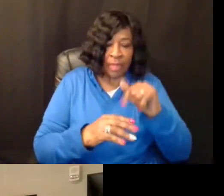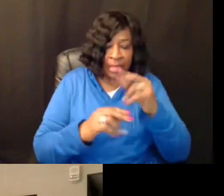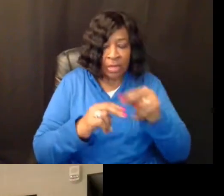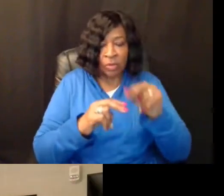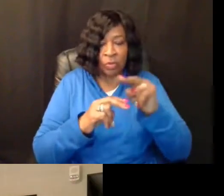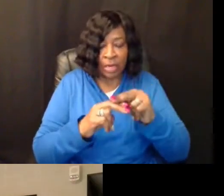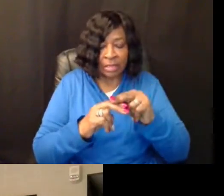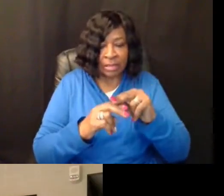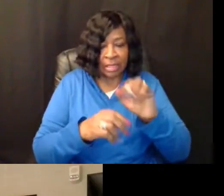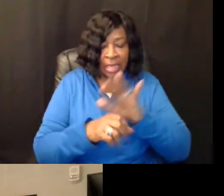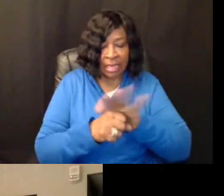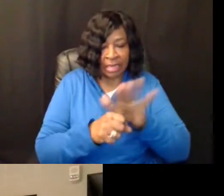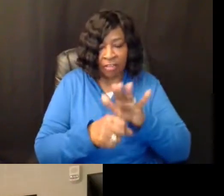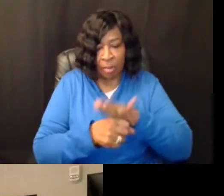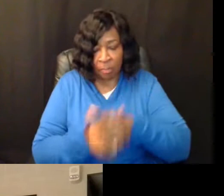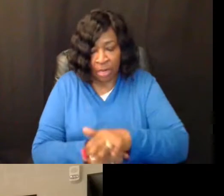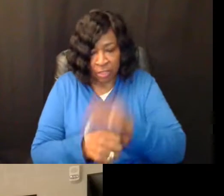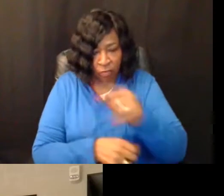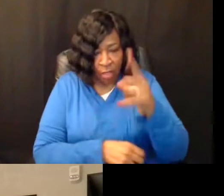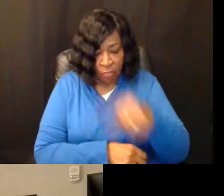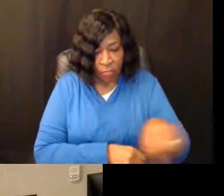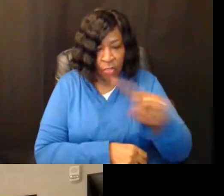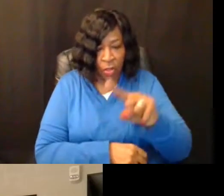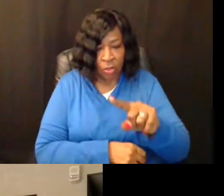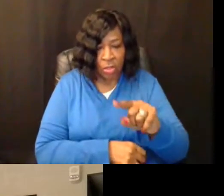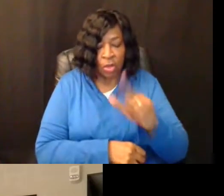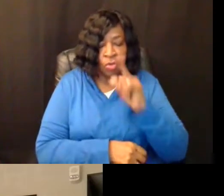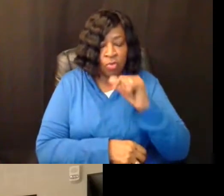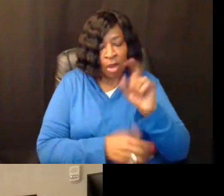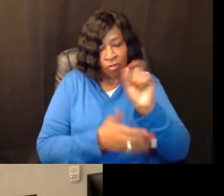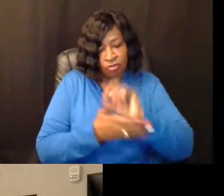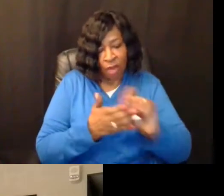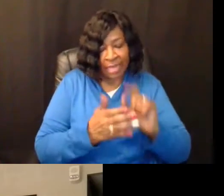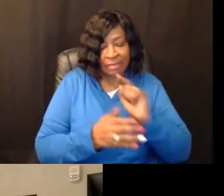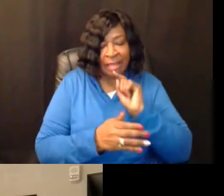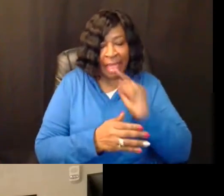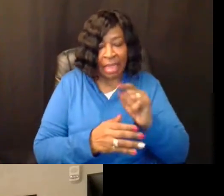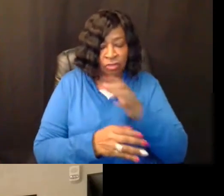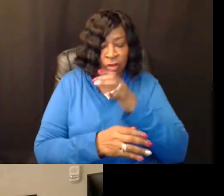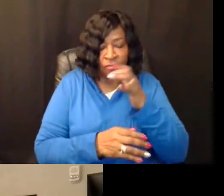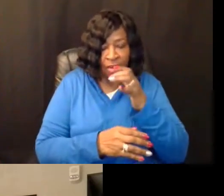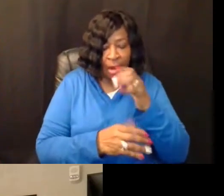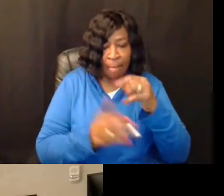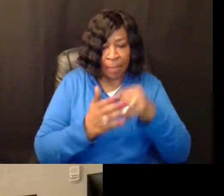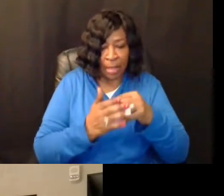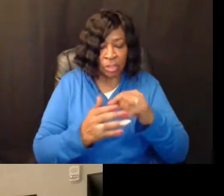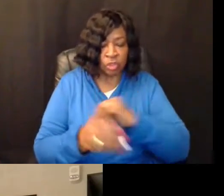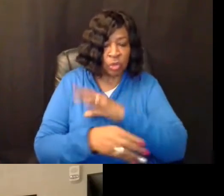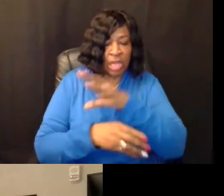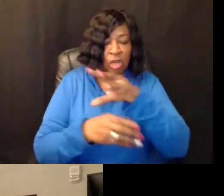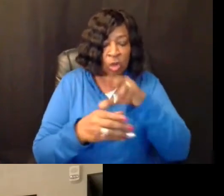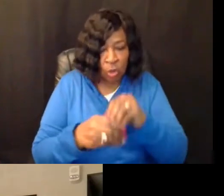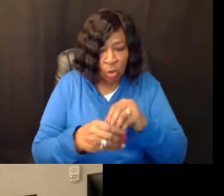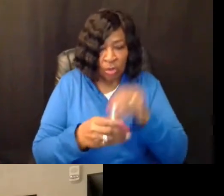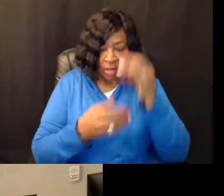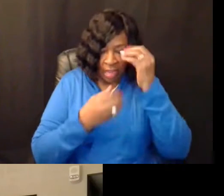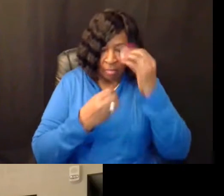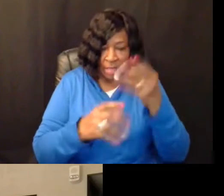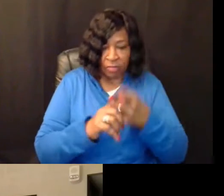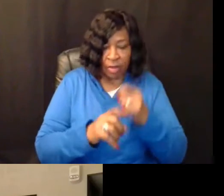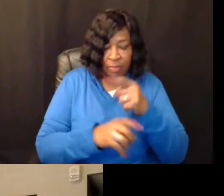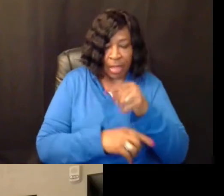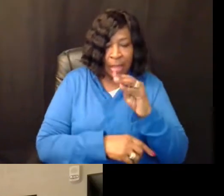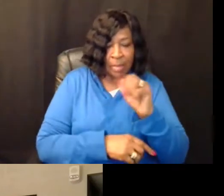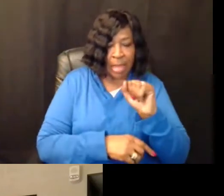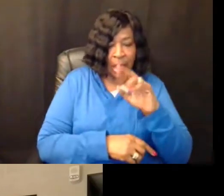for those who are writing the actual farm bill to include the content of the marker bill in a farm bill.